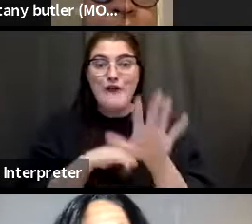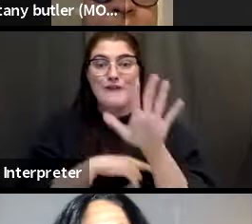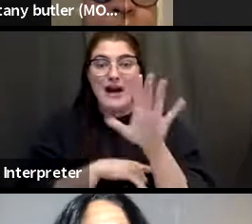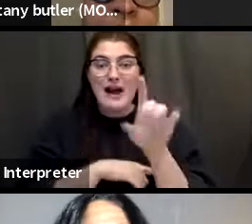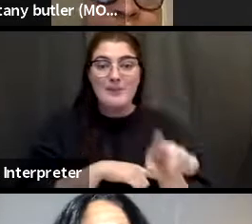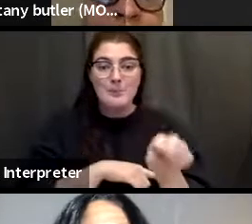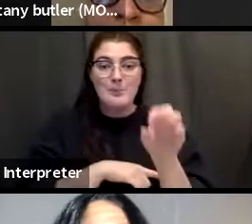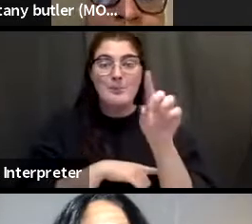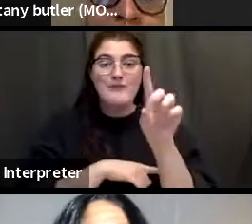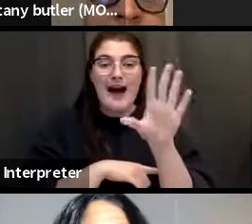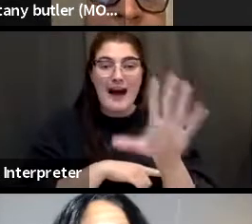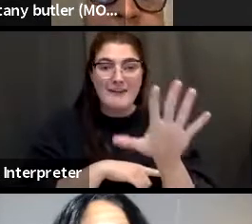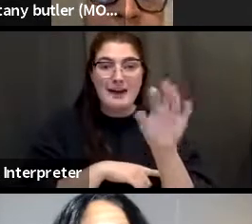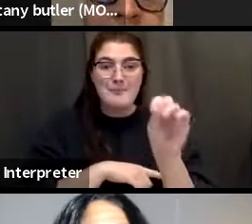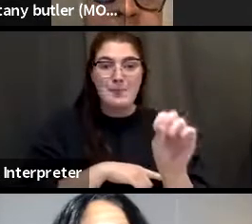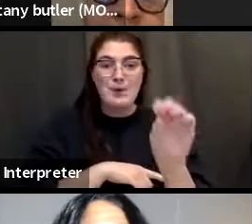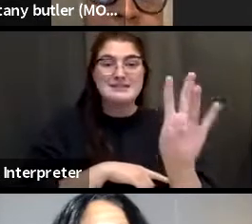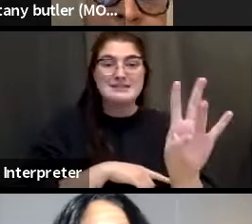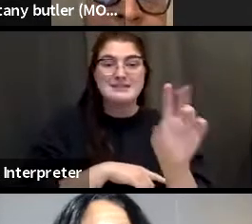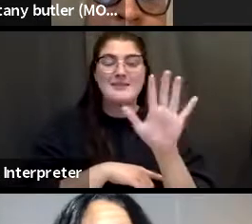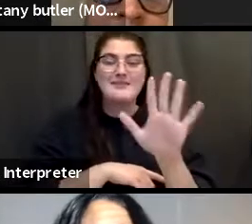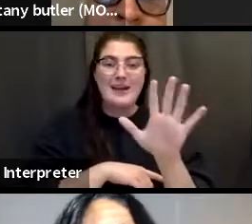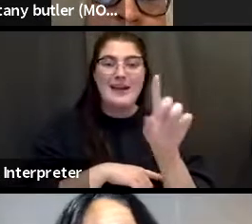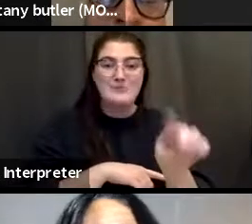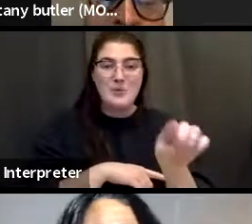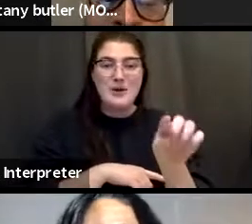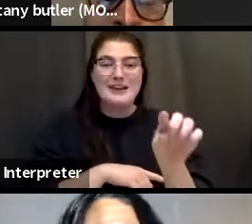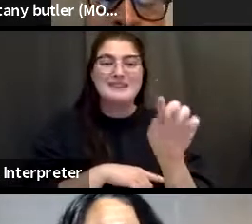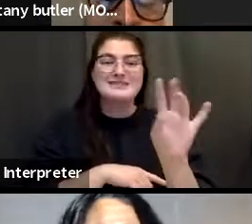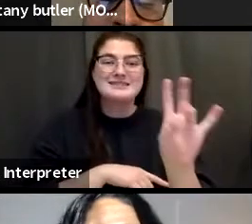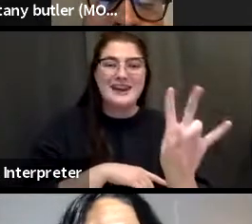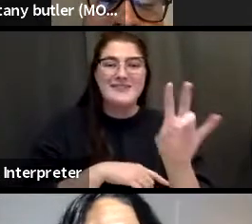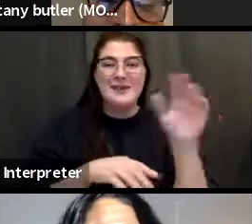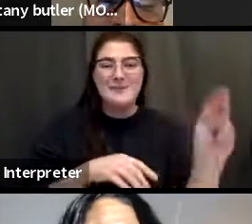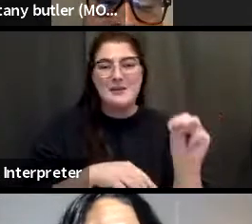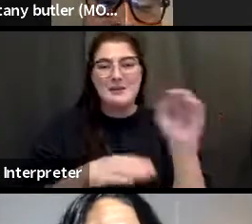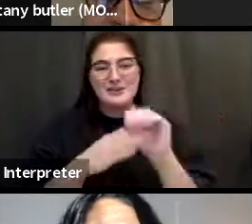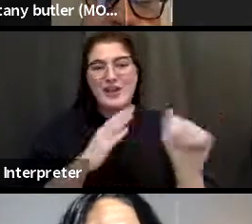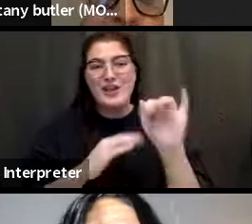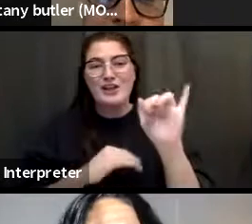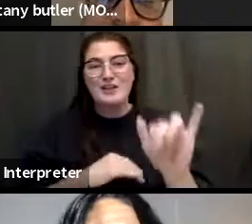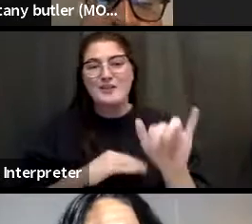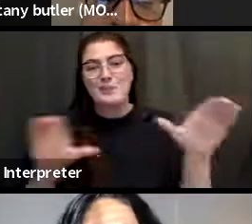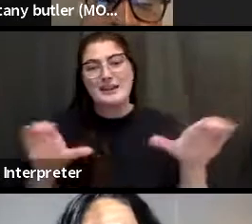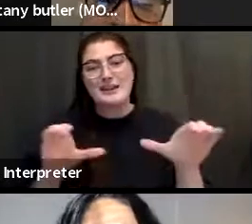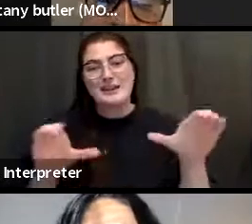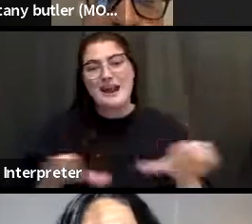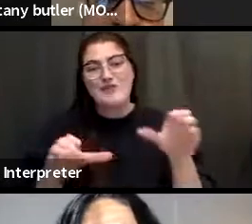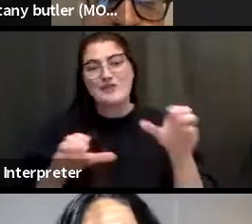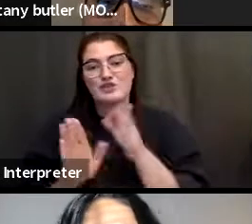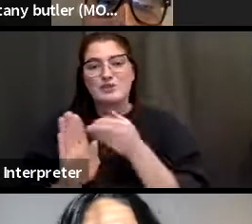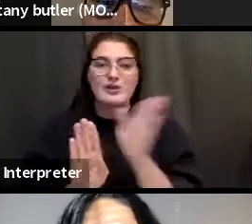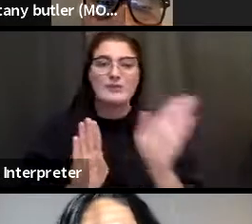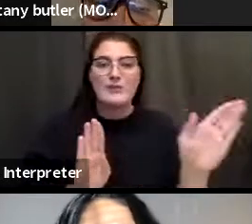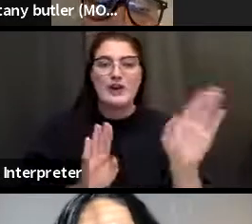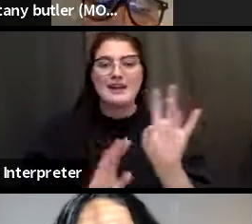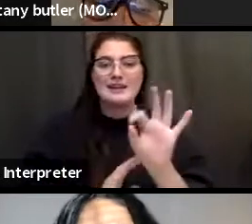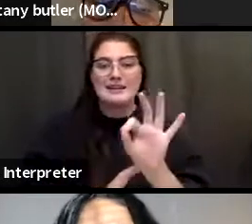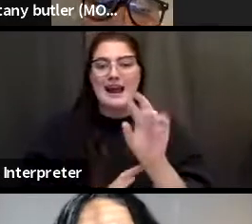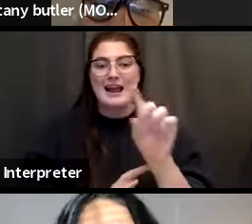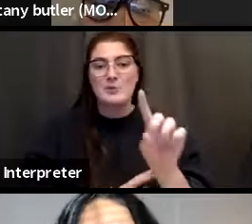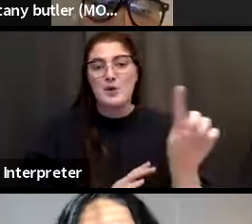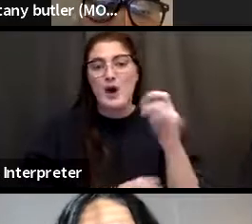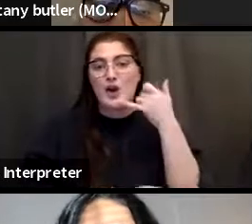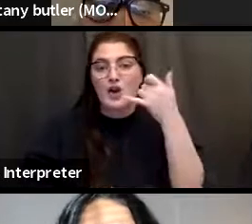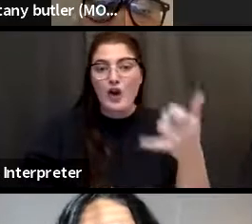$5.7 million that will be diverted, that will be in an effort to divert 911 calls regarding mental health